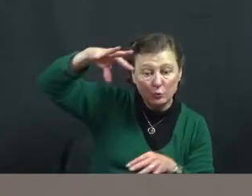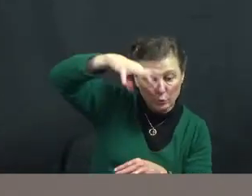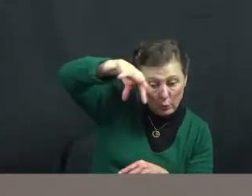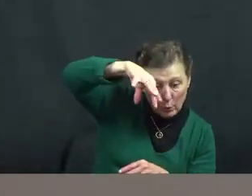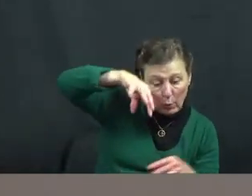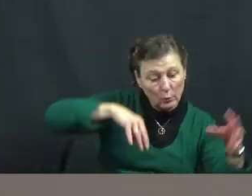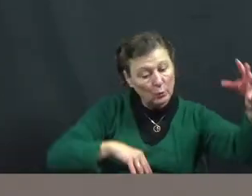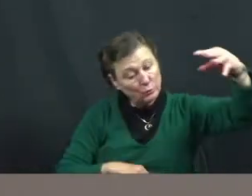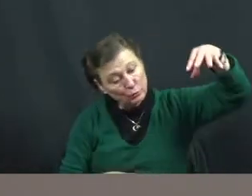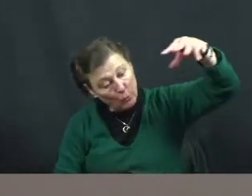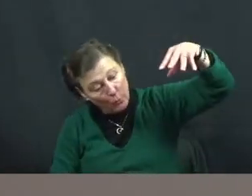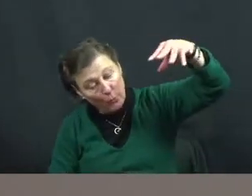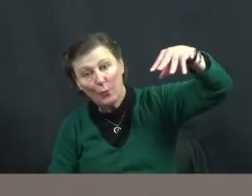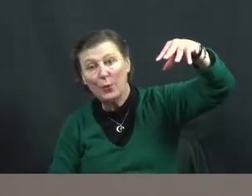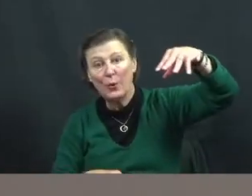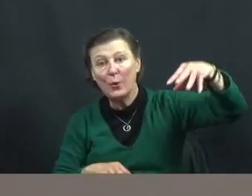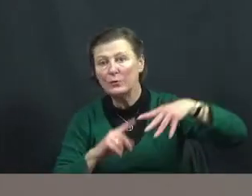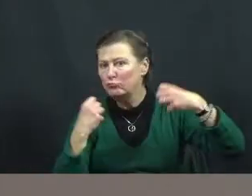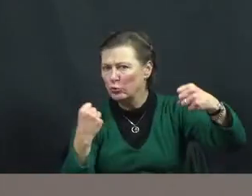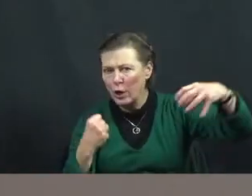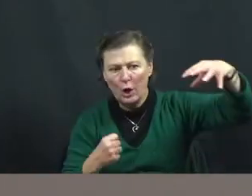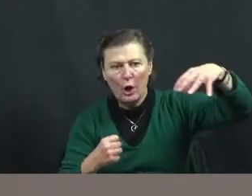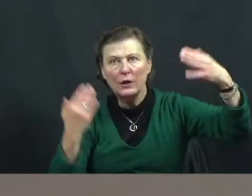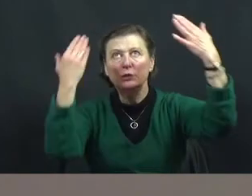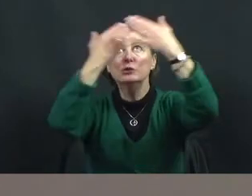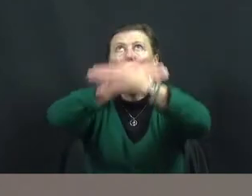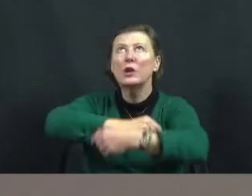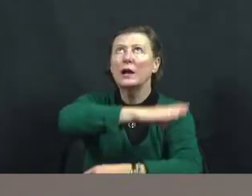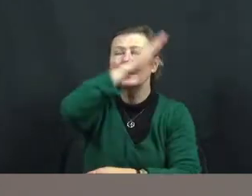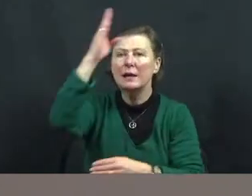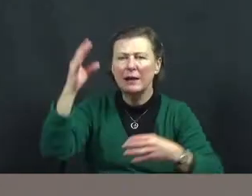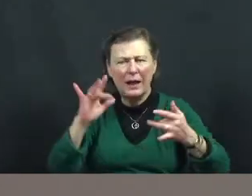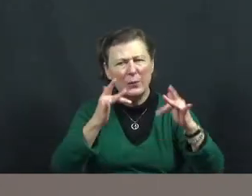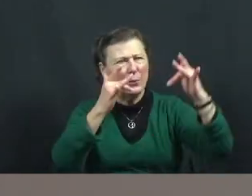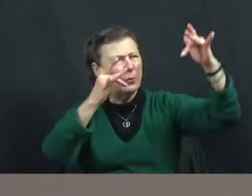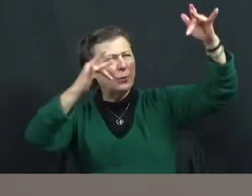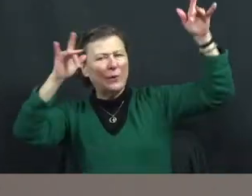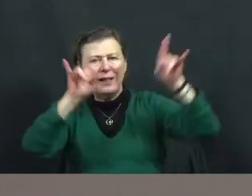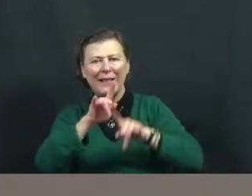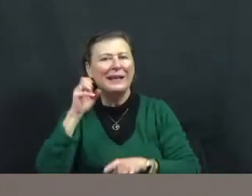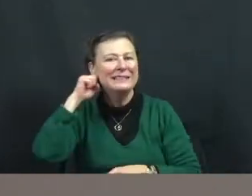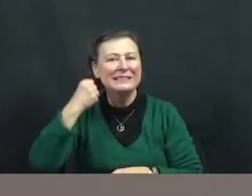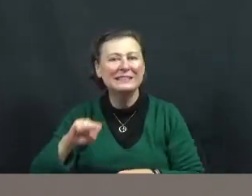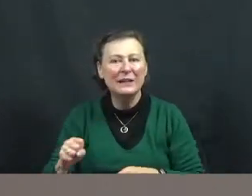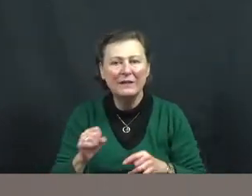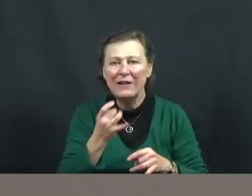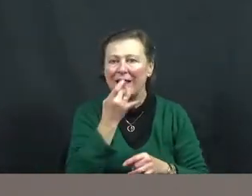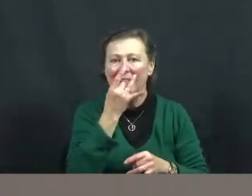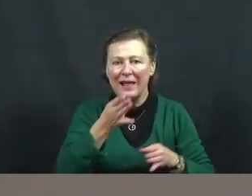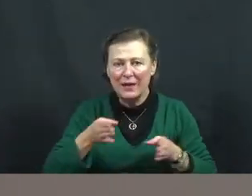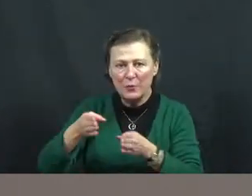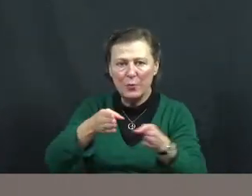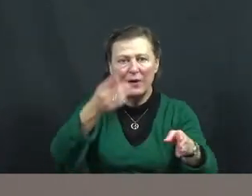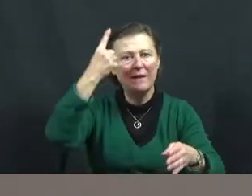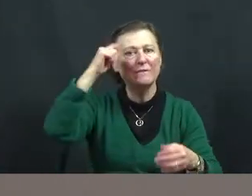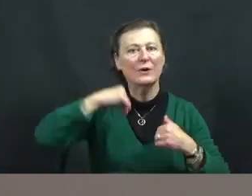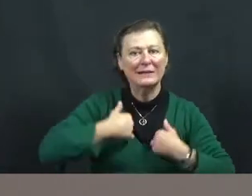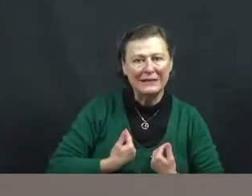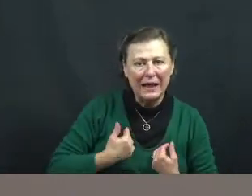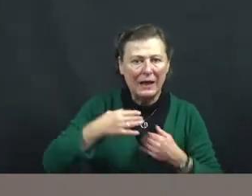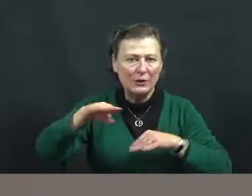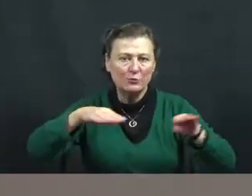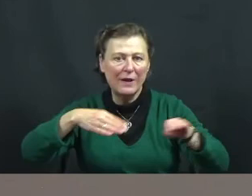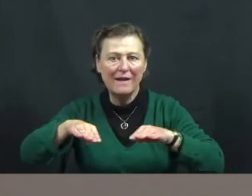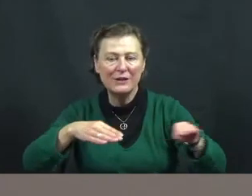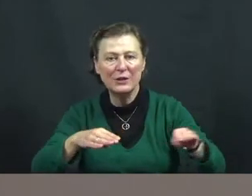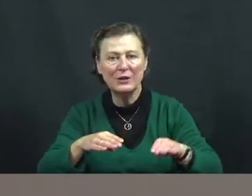with all of his might. In the dark sky, he blazed like silver, lighting the way of tired travelers. But Father